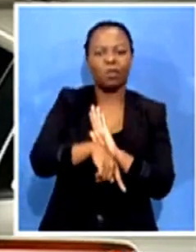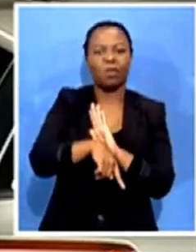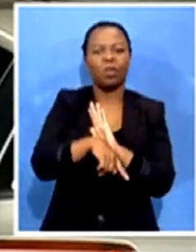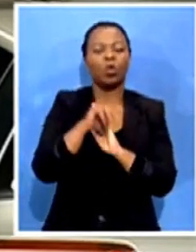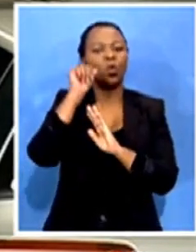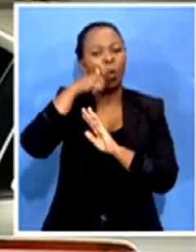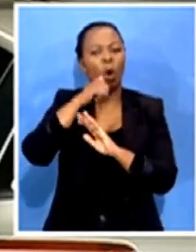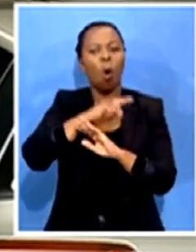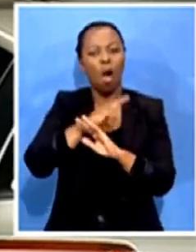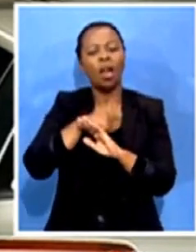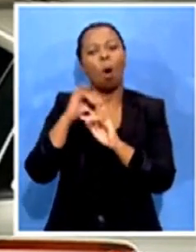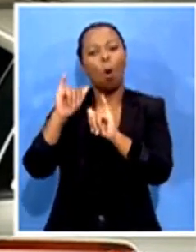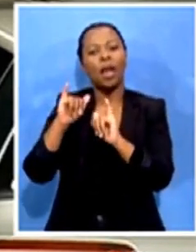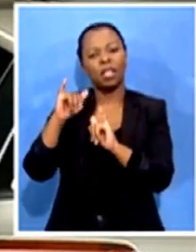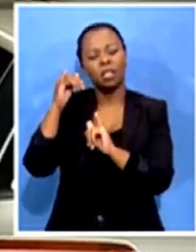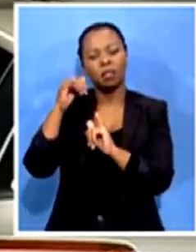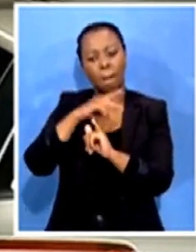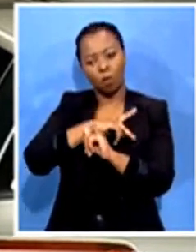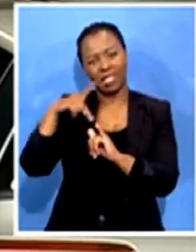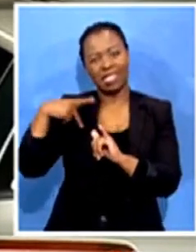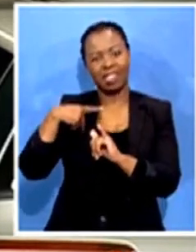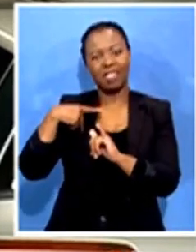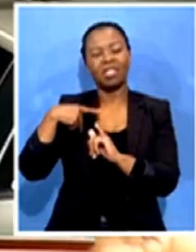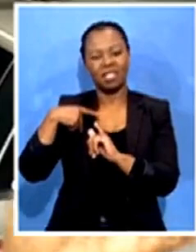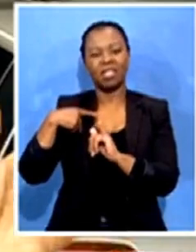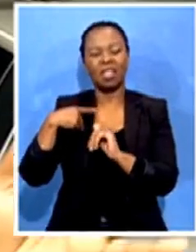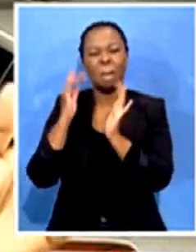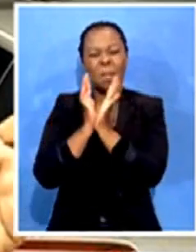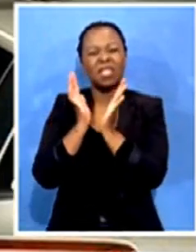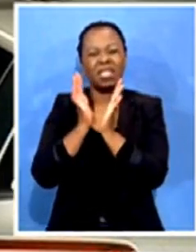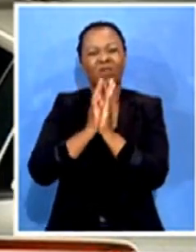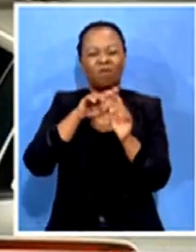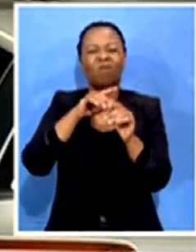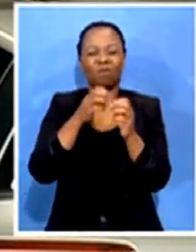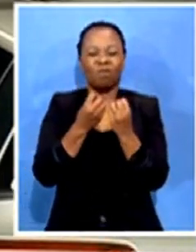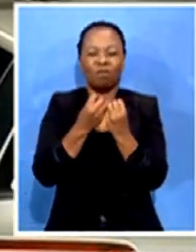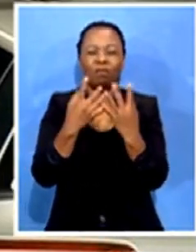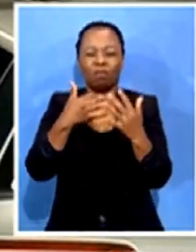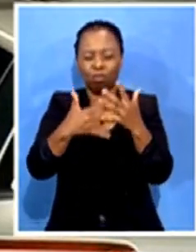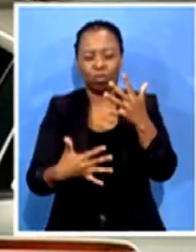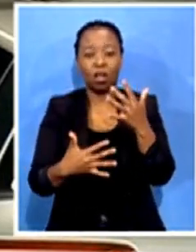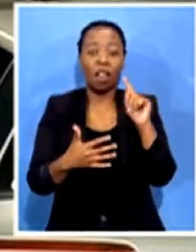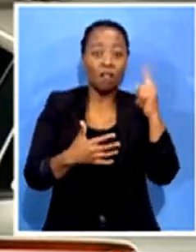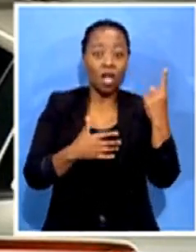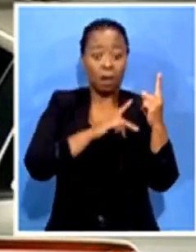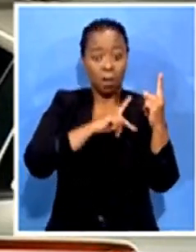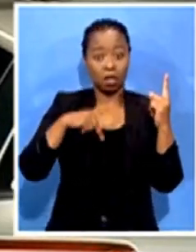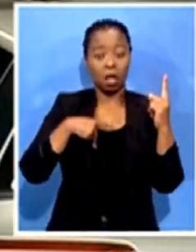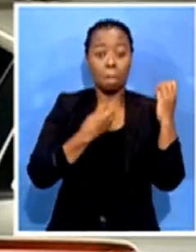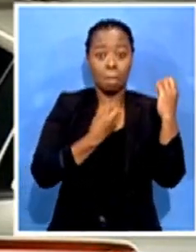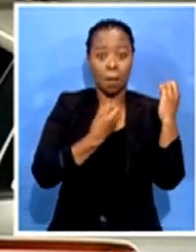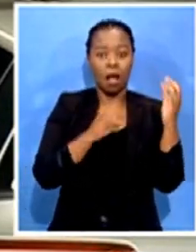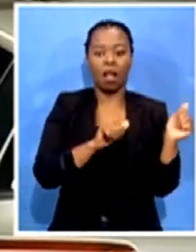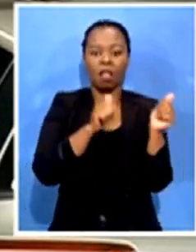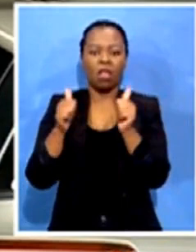There have been a series of meetings. The president is going to speak first, and we have been shifting our media briefing to speak after